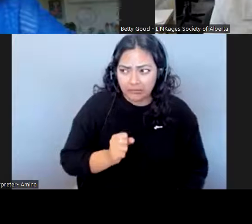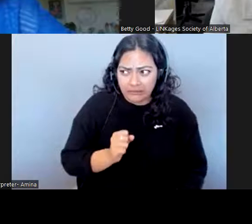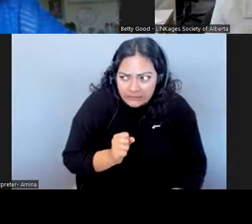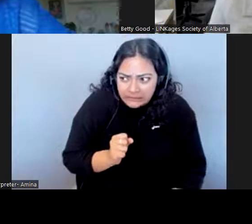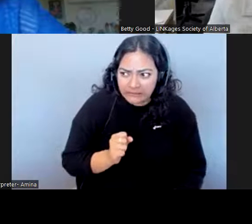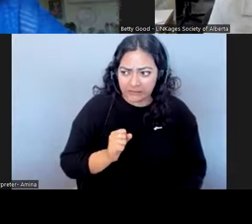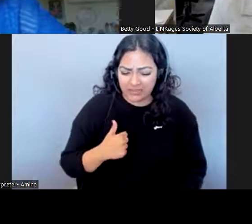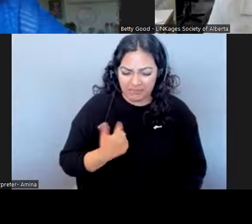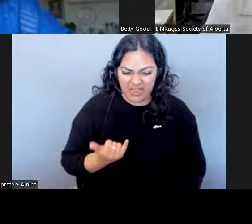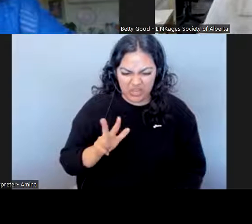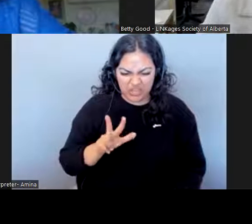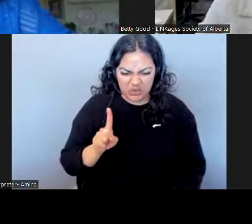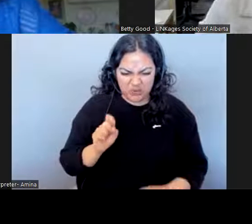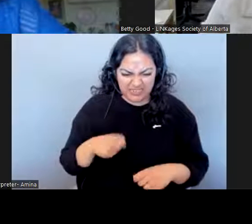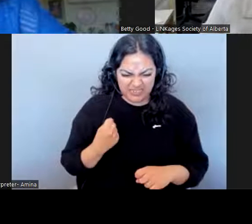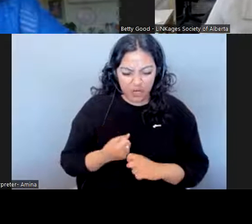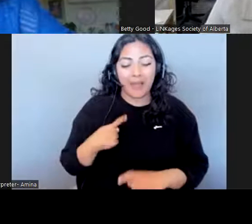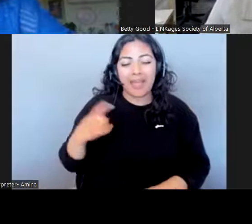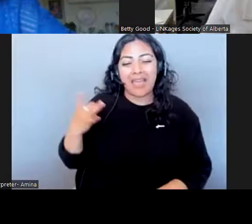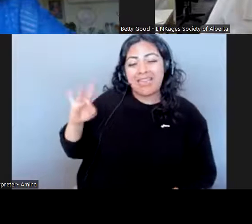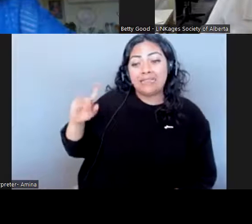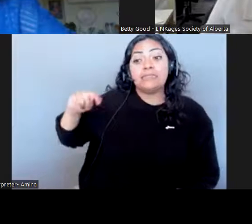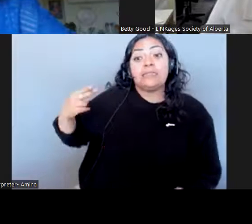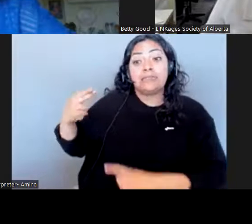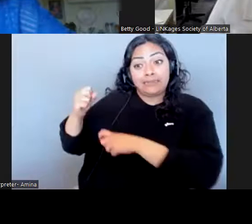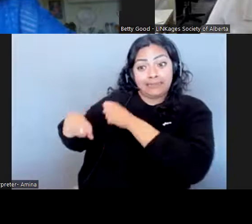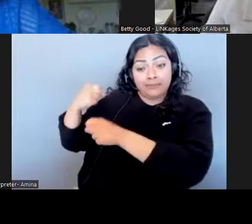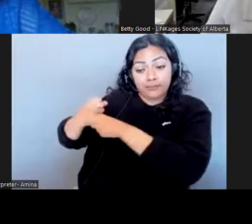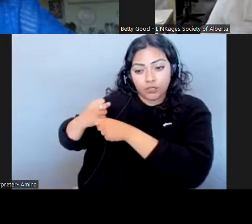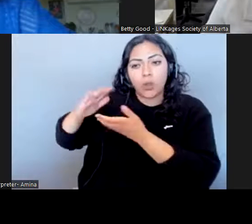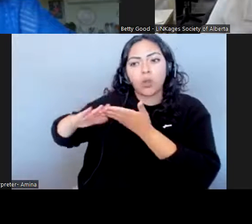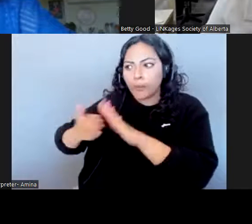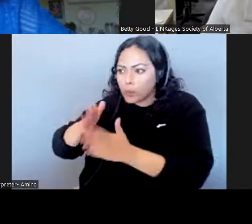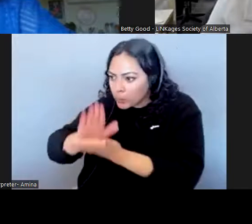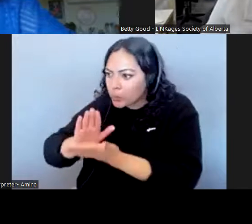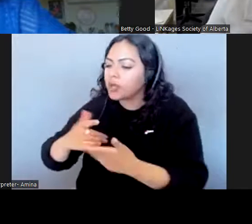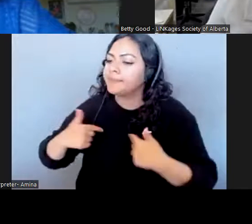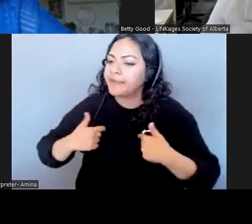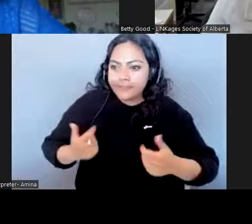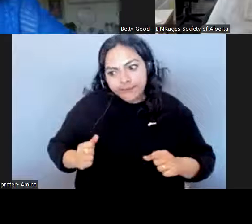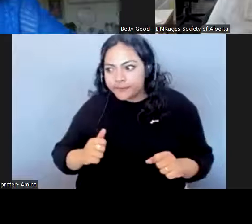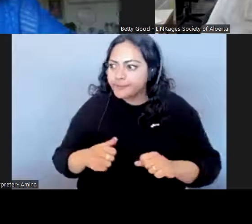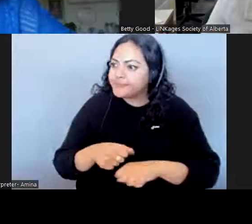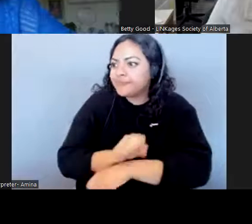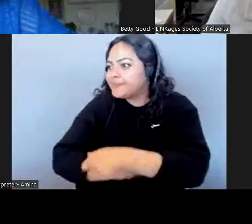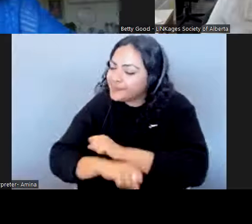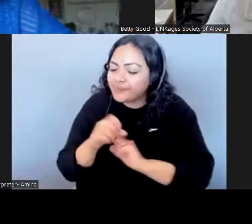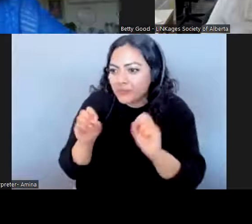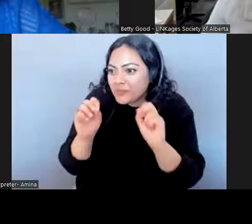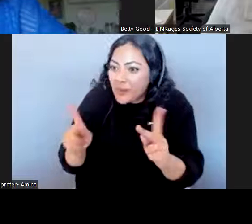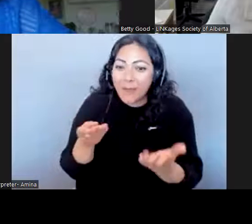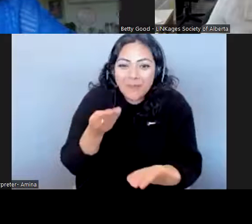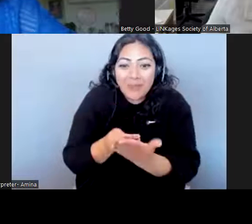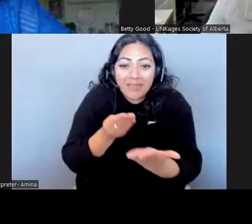but it was, I think, in my 18th year with community schools. It's okay, so we don't have the monies